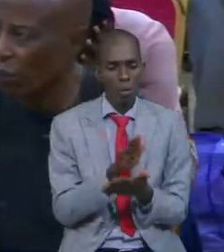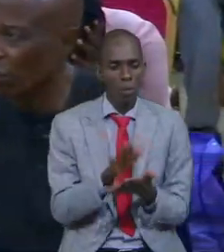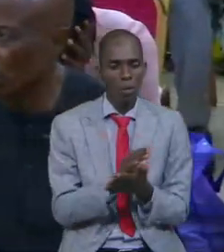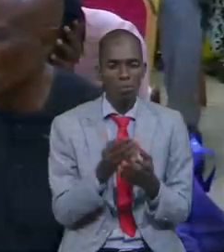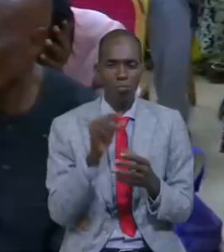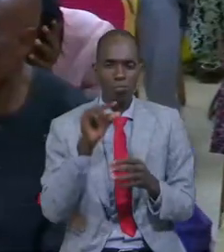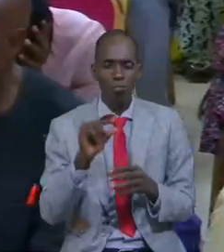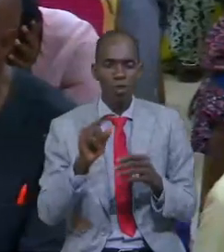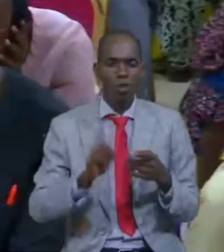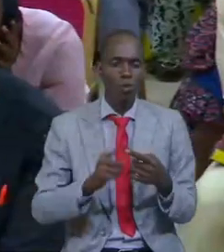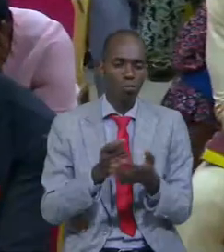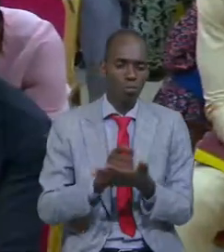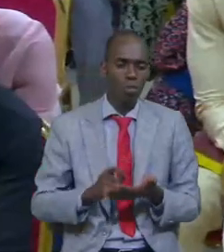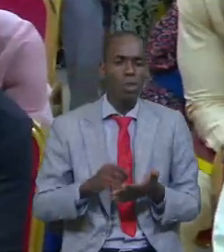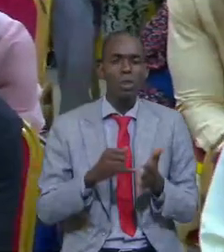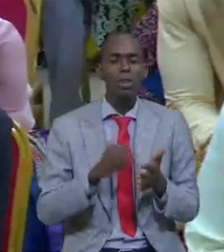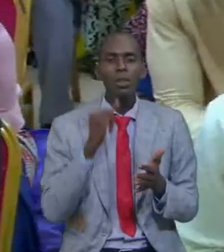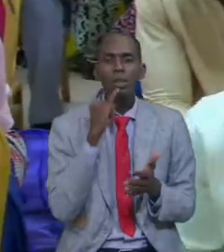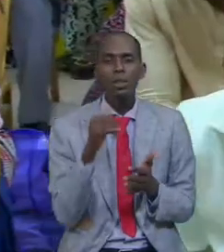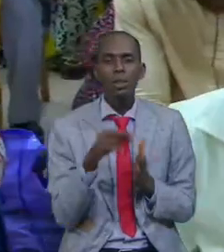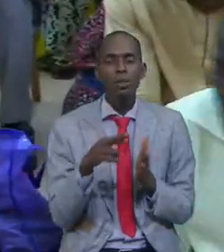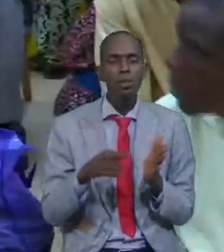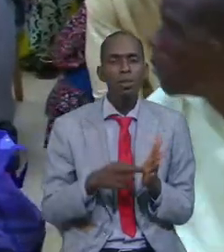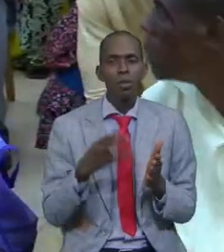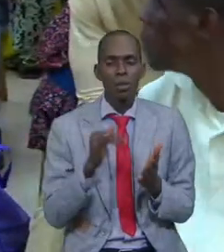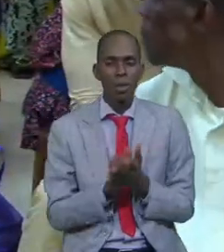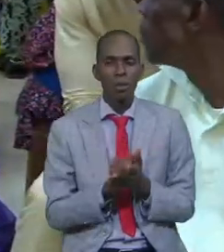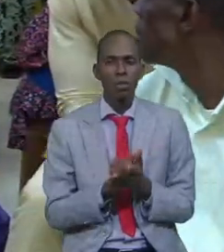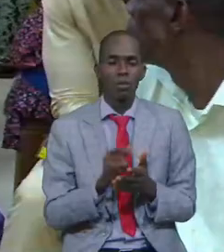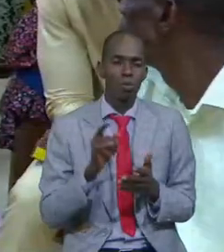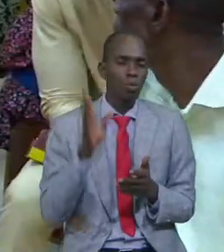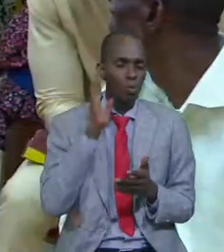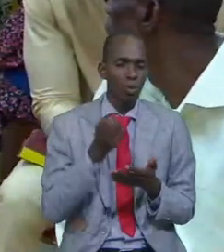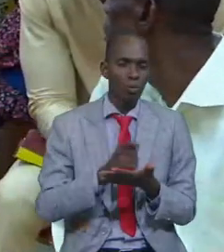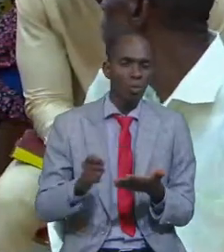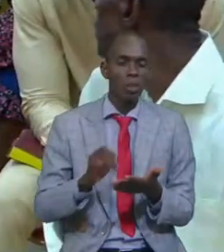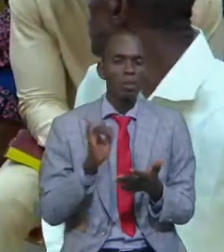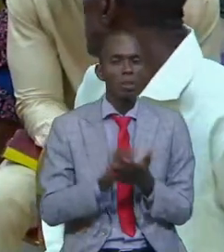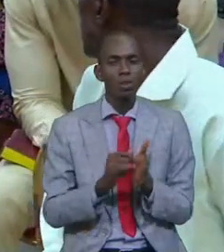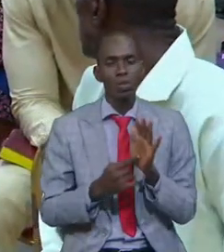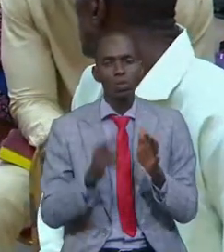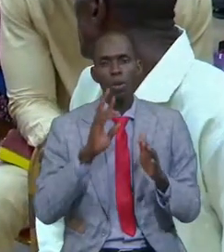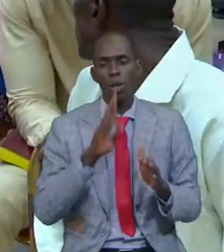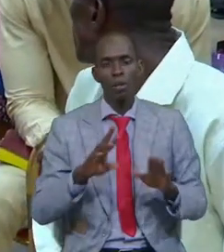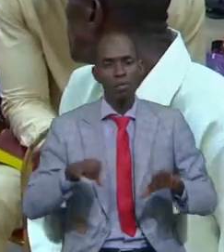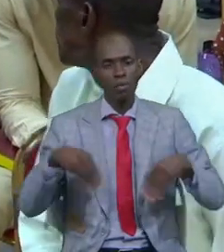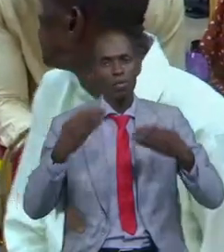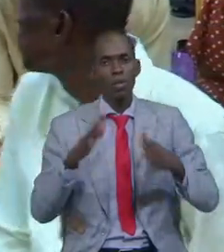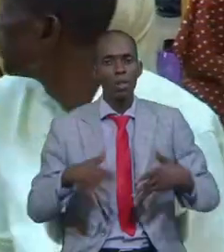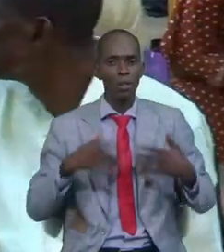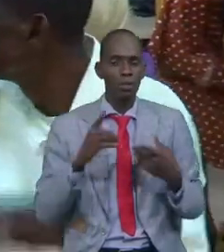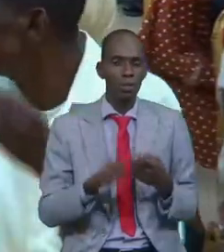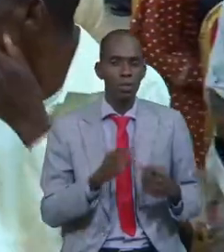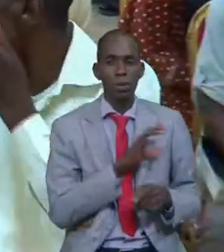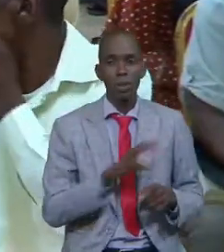you have given your life to Christ and he has given you his salvation. I'm still going to pray for